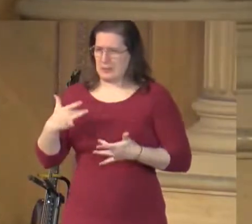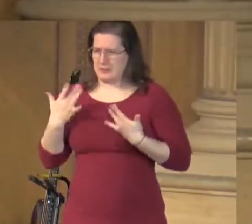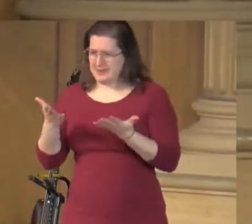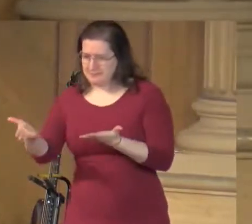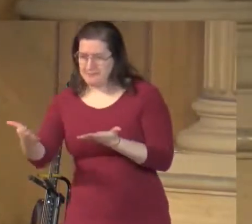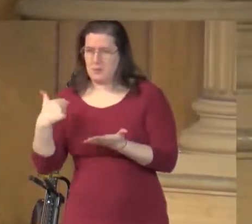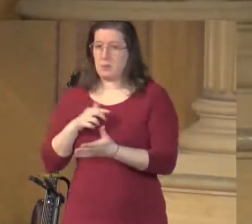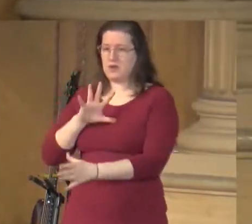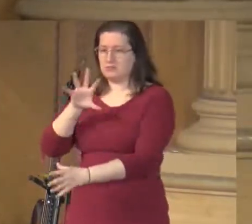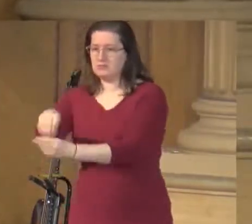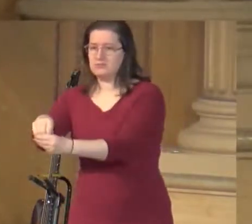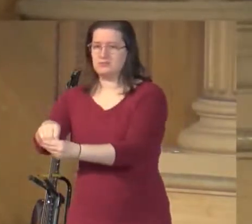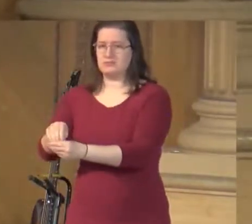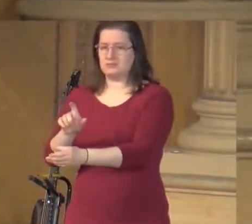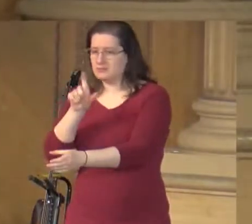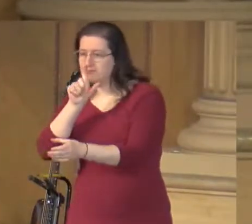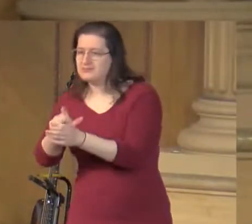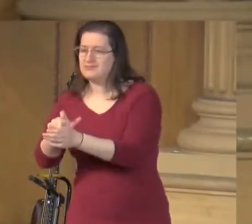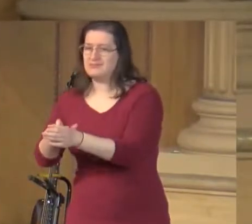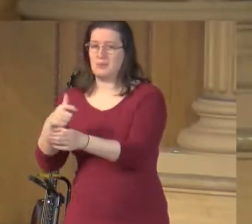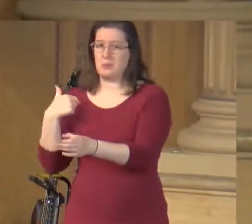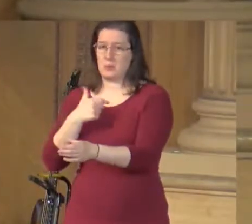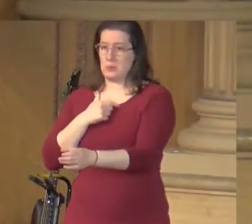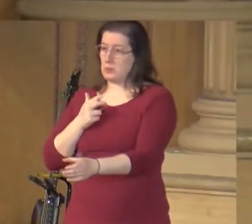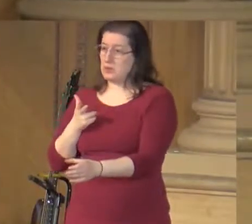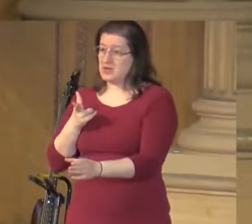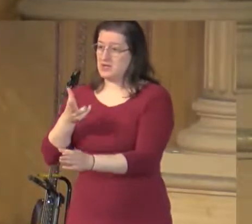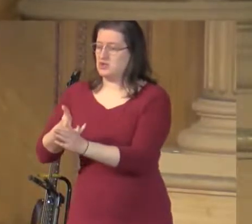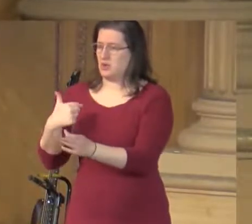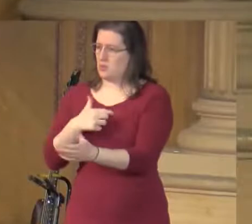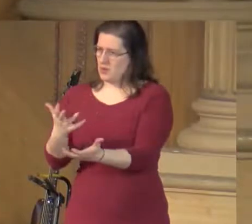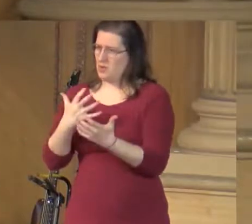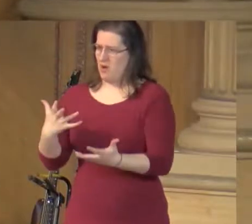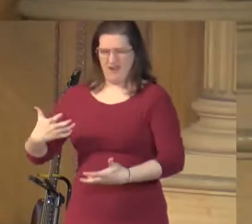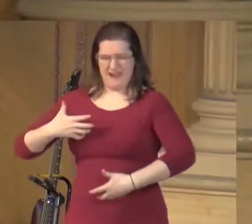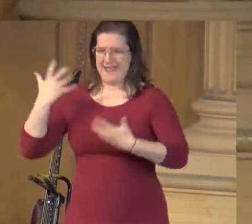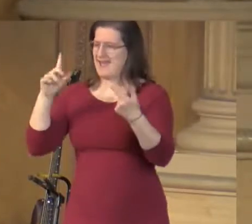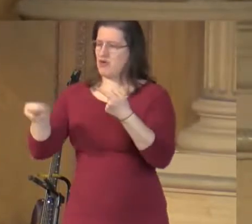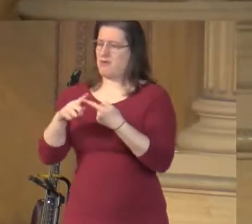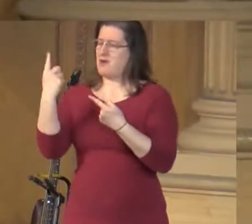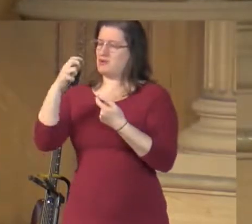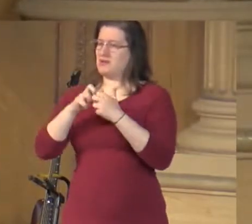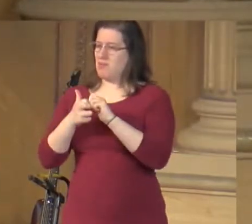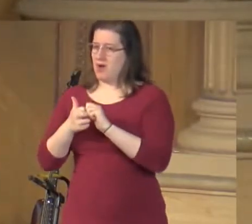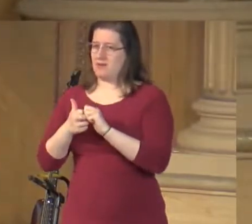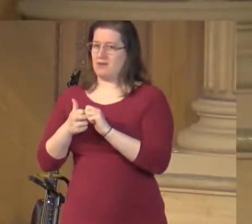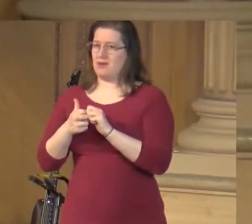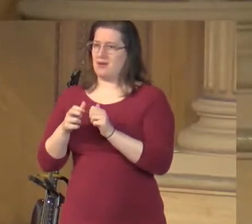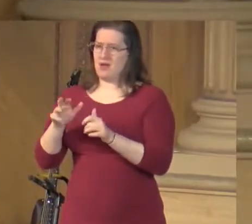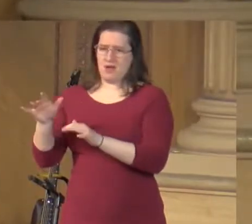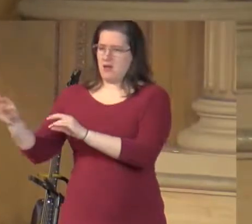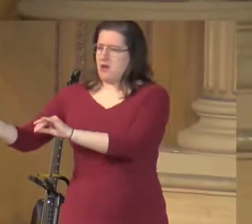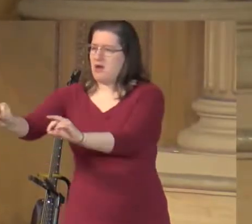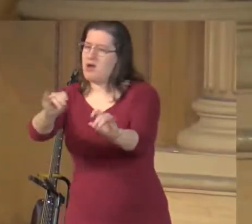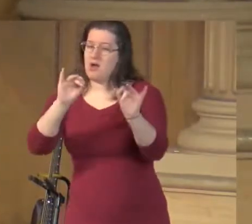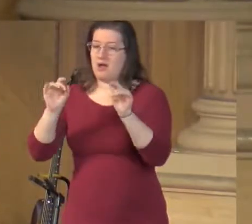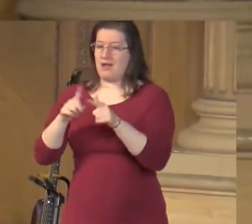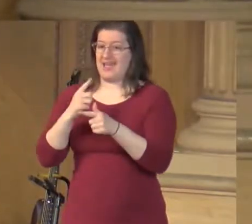We join in loving to be outraged. And then we're called on it and we say we're being persecuted.